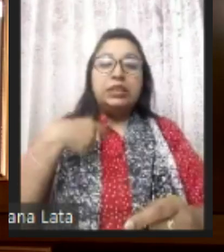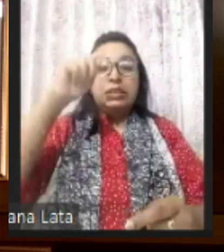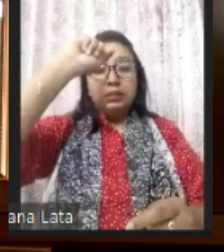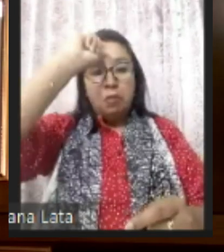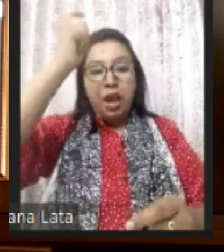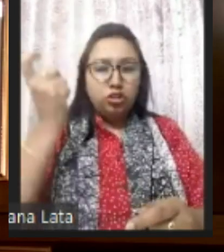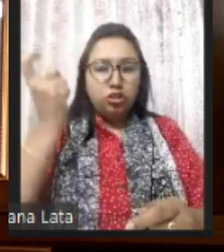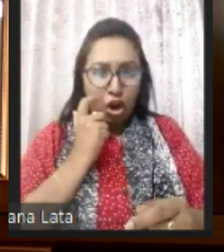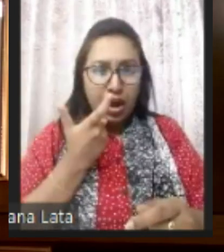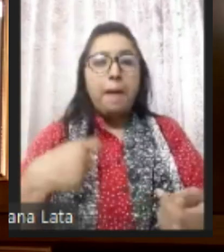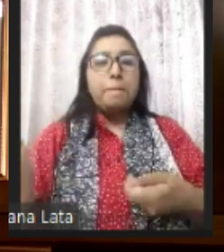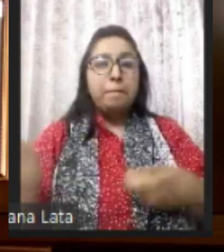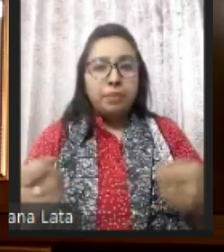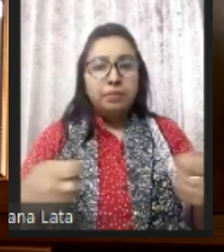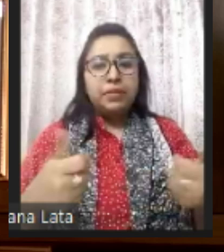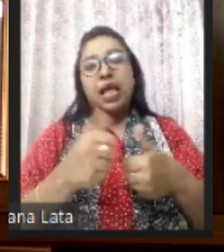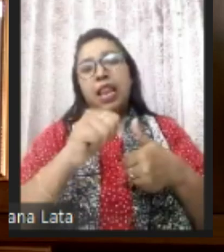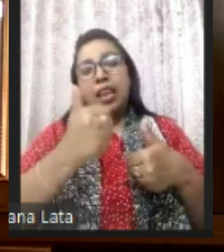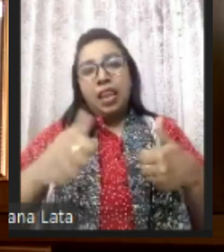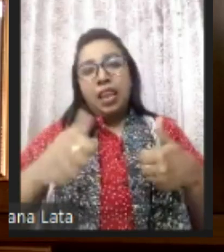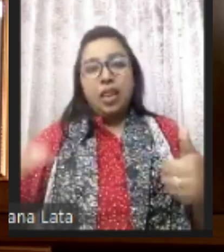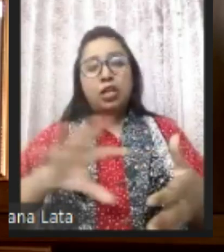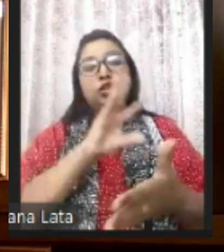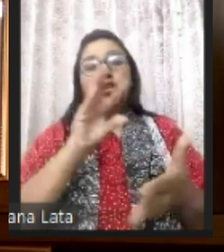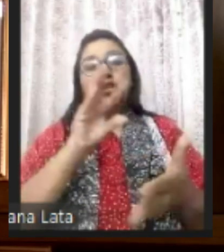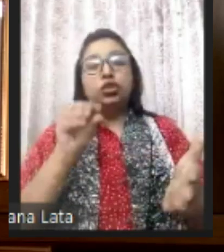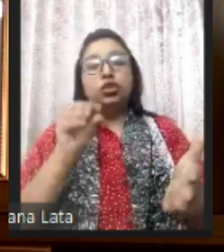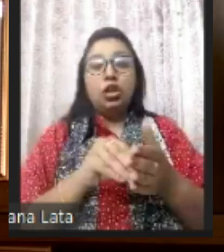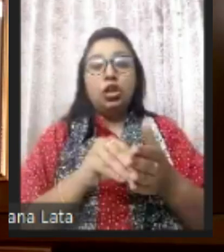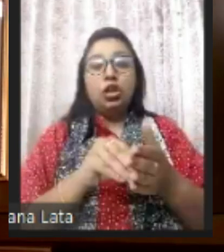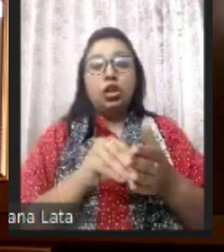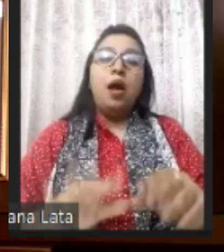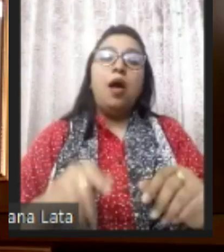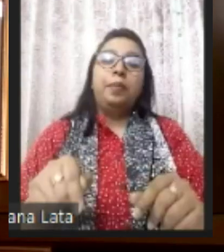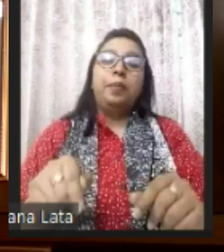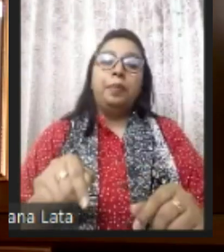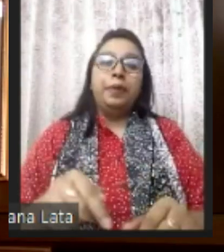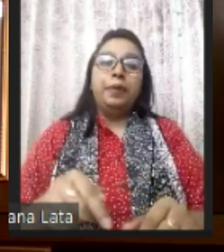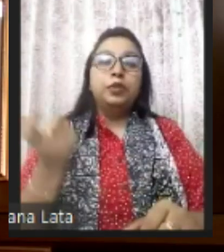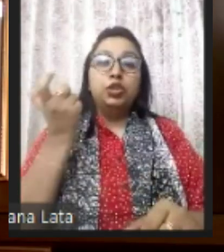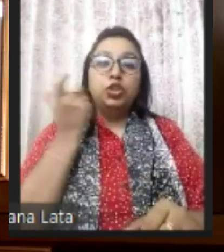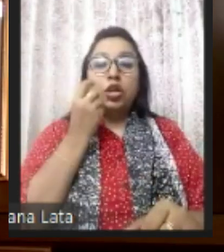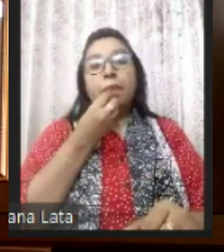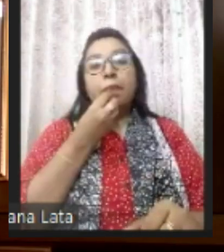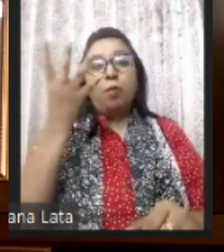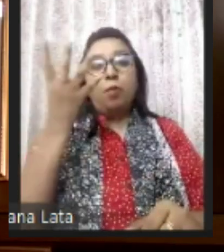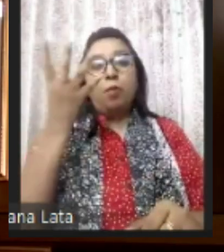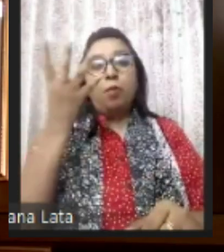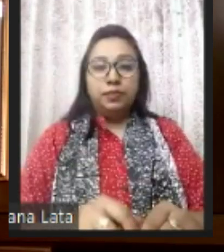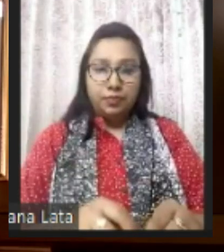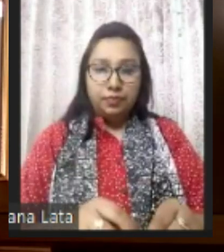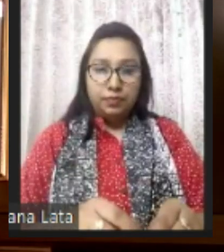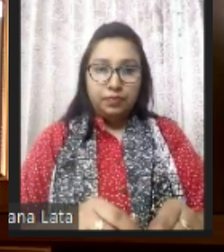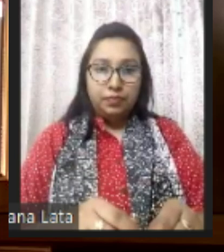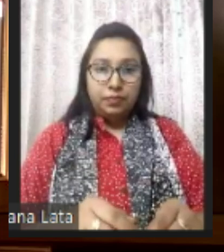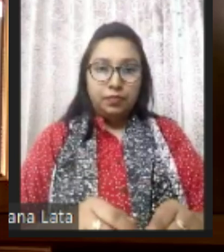to normal people. So we can easily include the disabled person as a vital part of